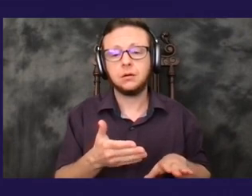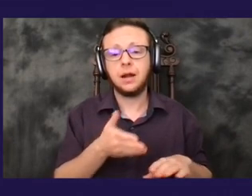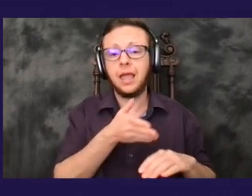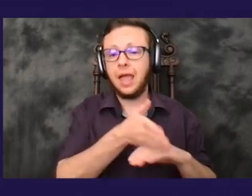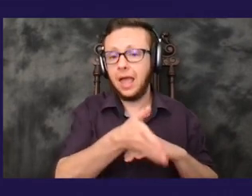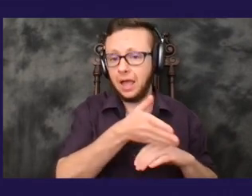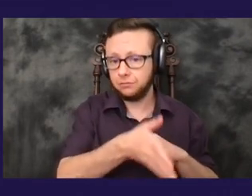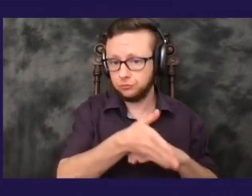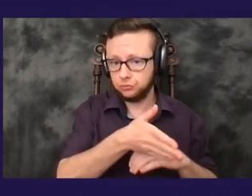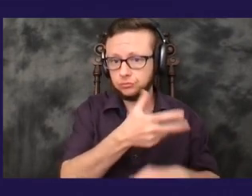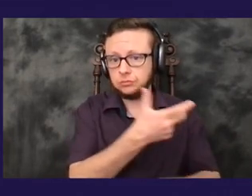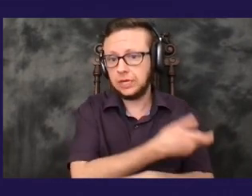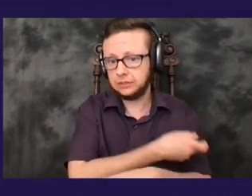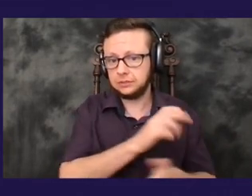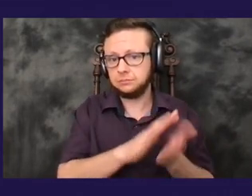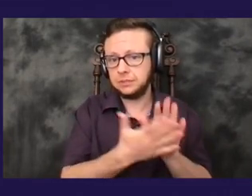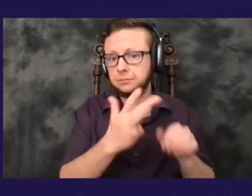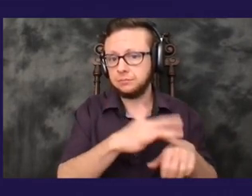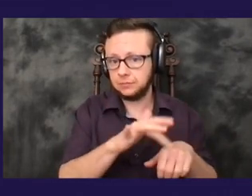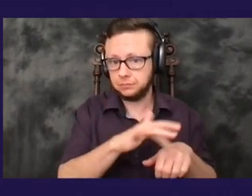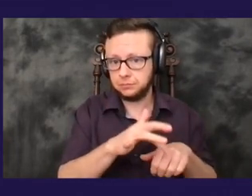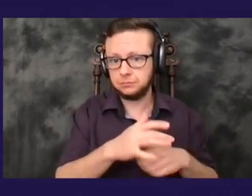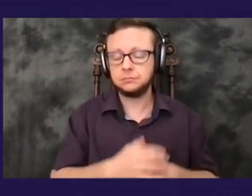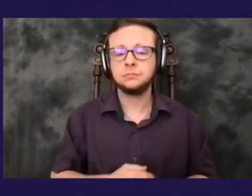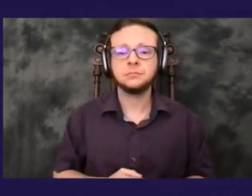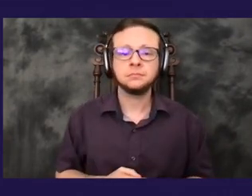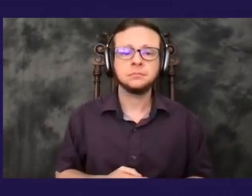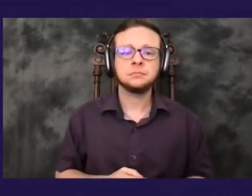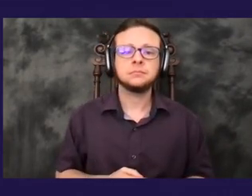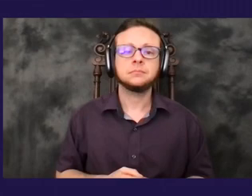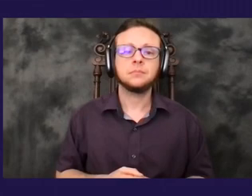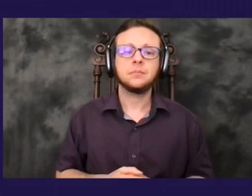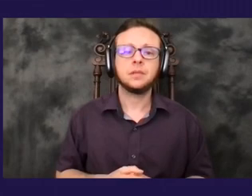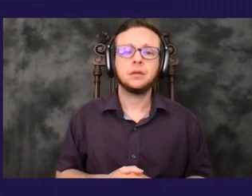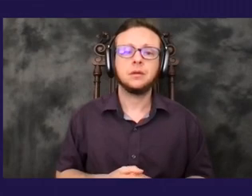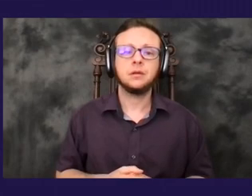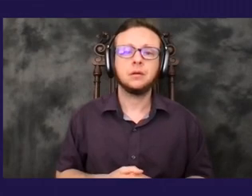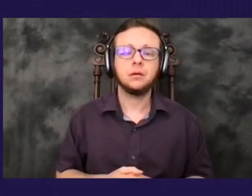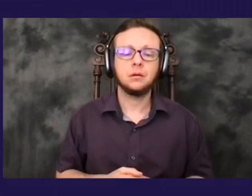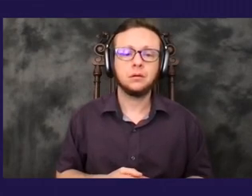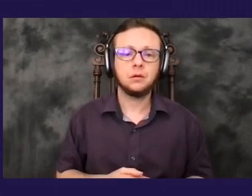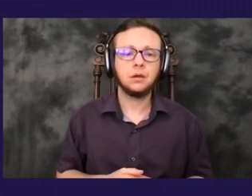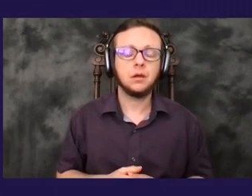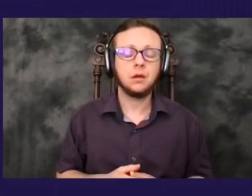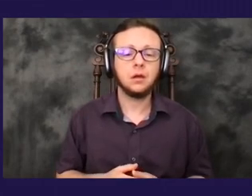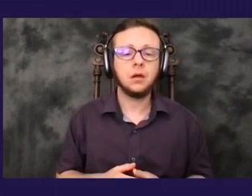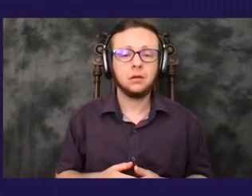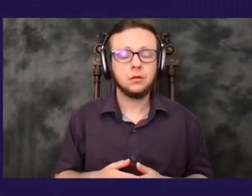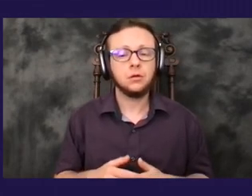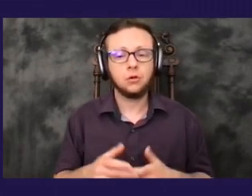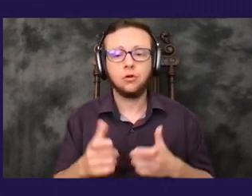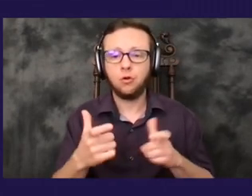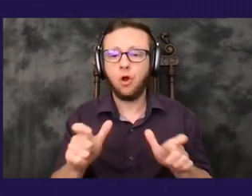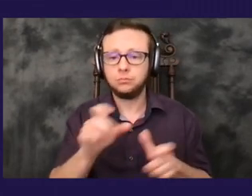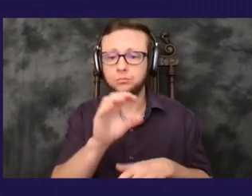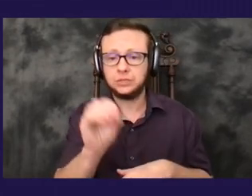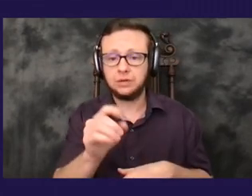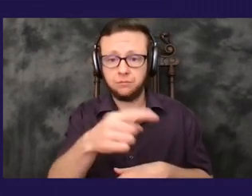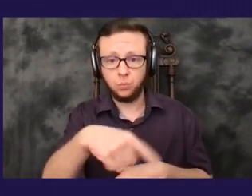the COVID vaccine, and even if some large proportion of those people were